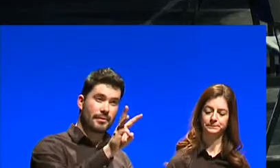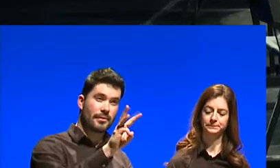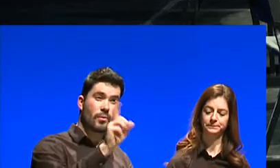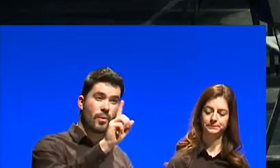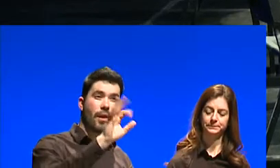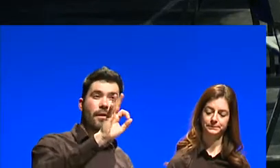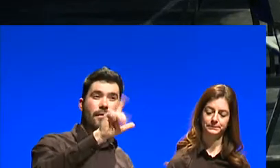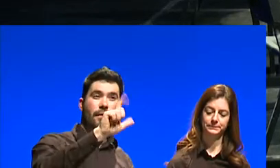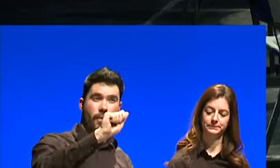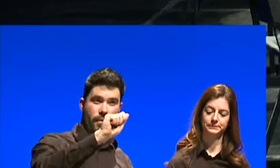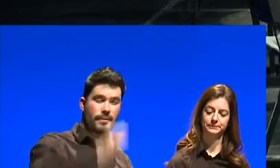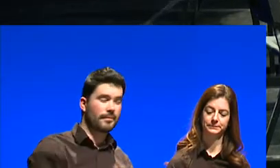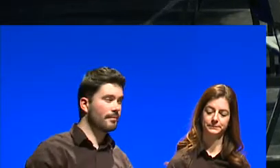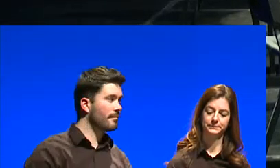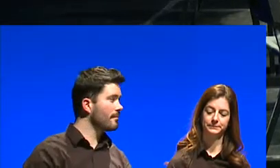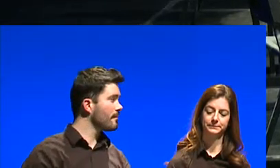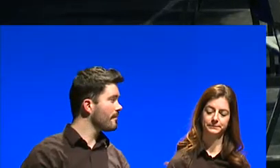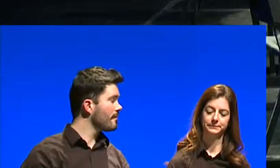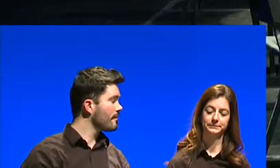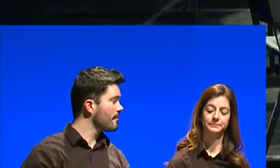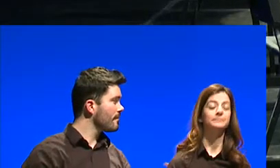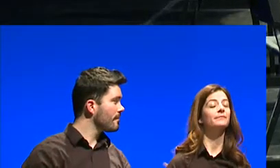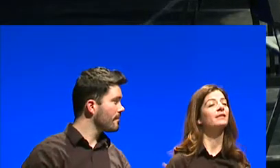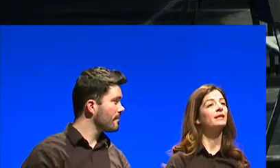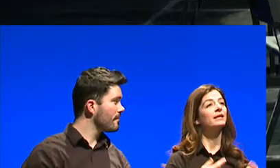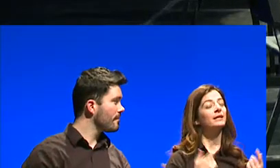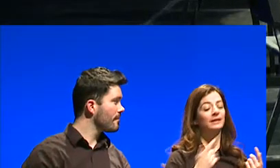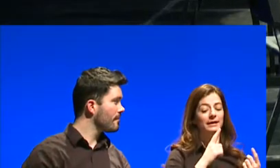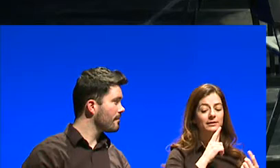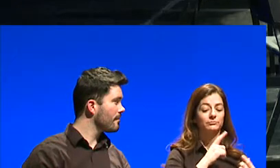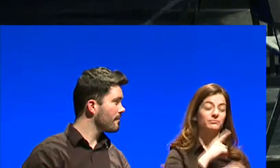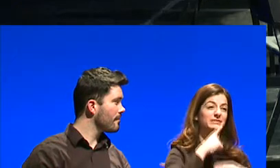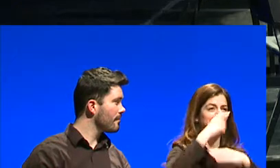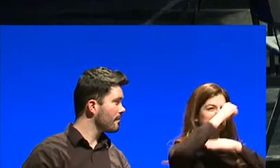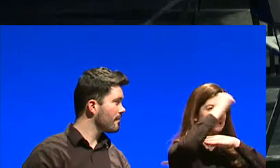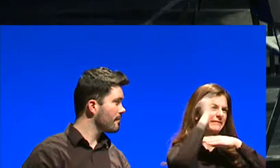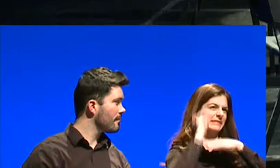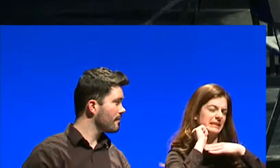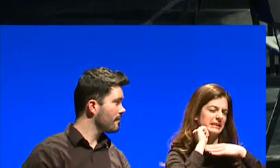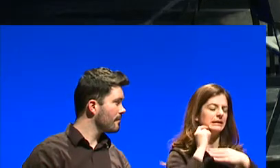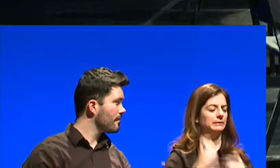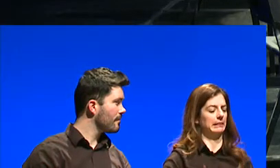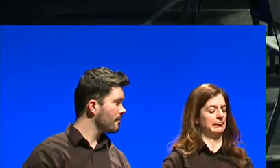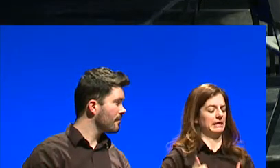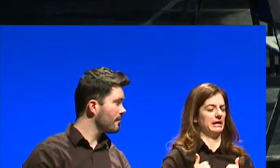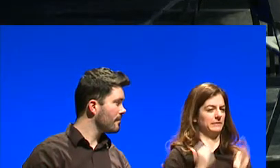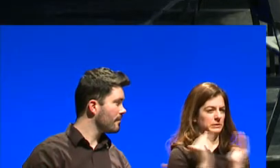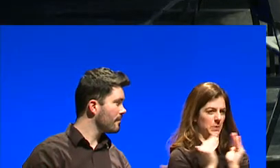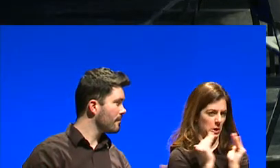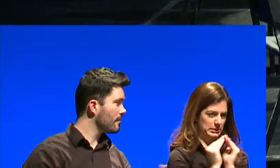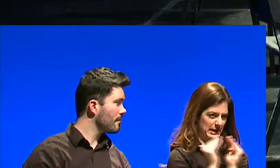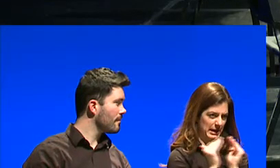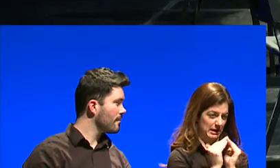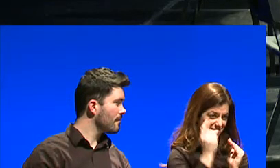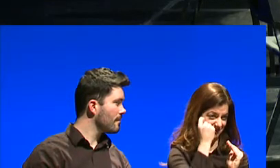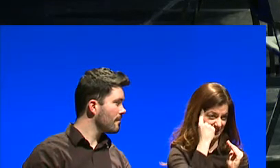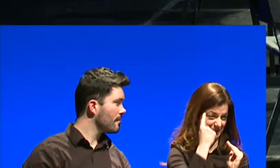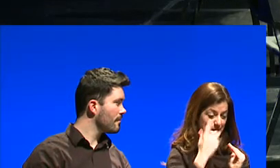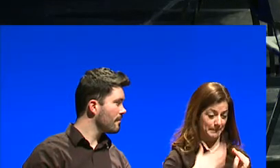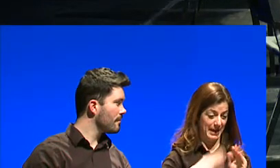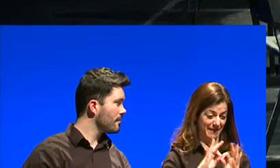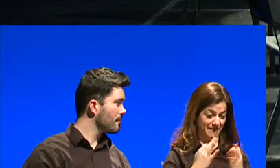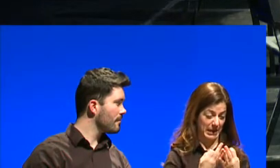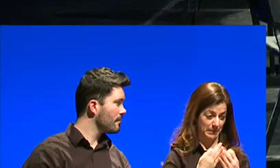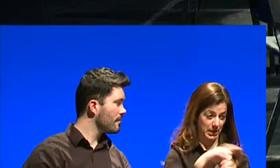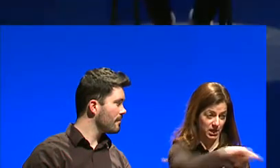1996. Cape Coral, Florida. We live in a small, conservative town. Our family is pretty much the only non-white family